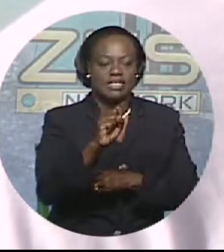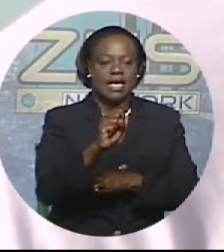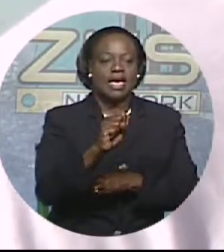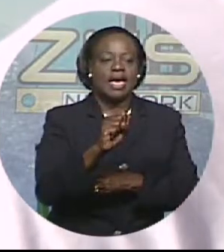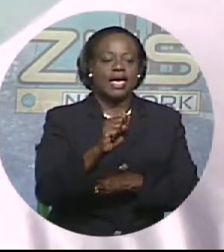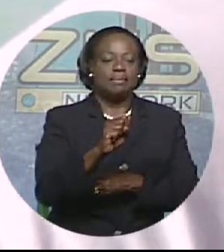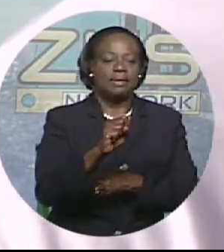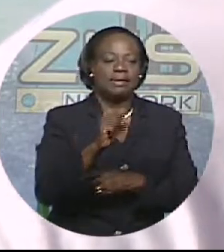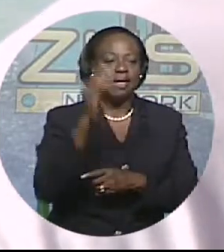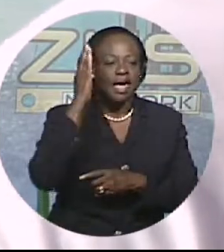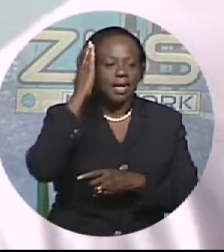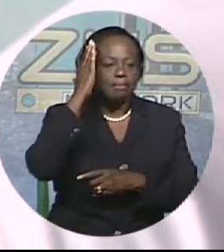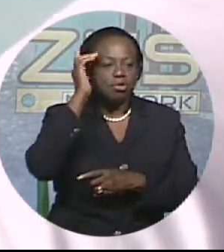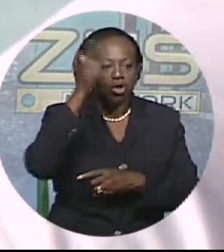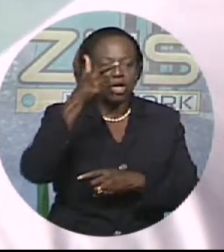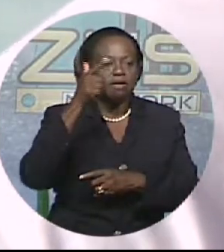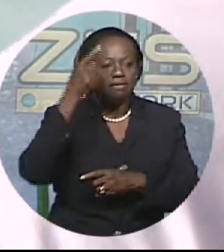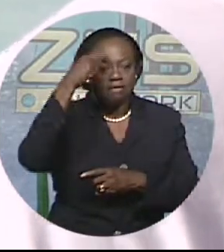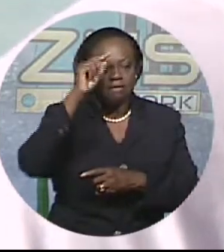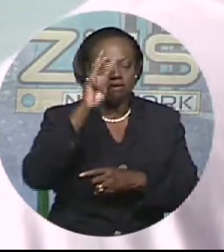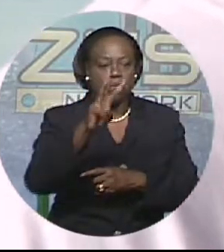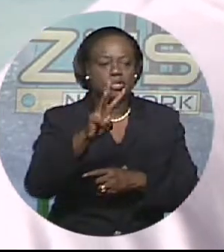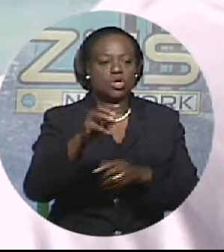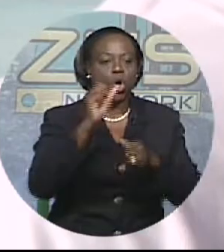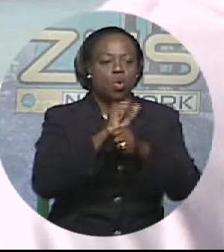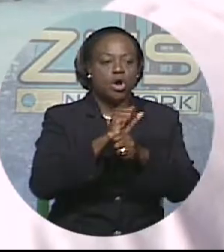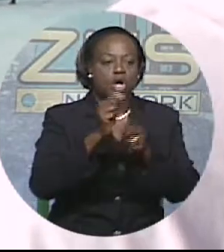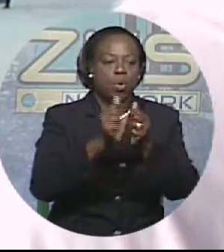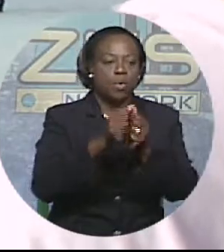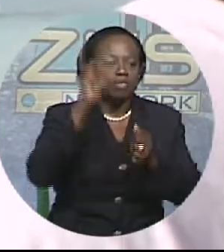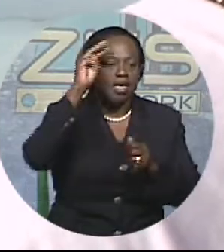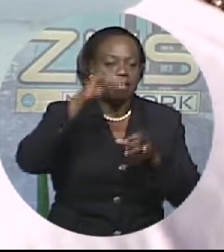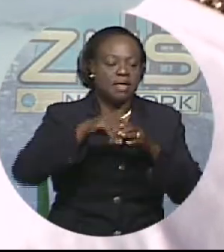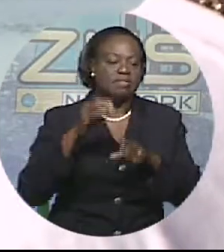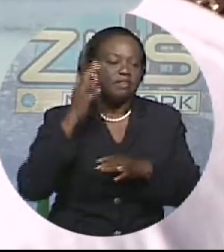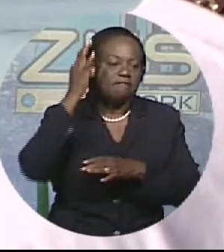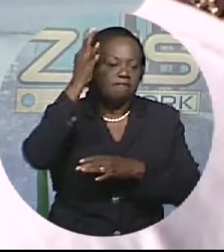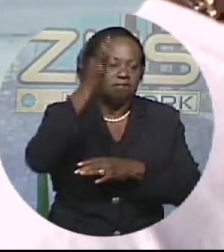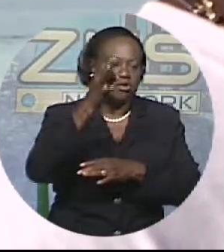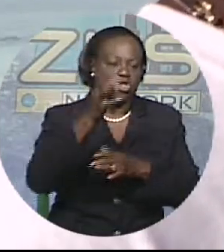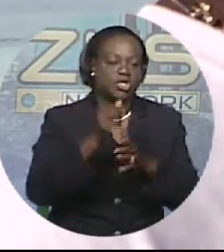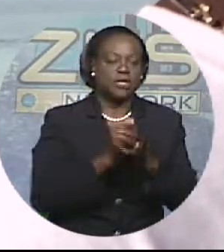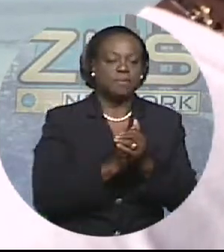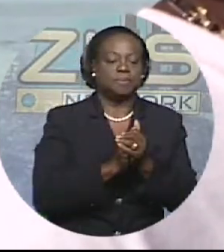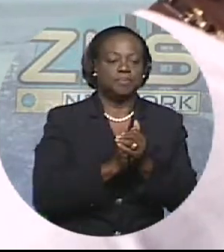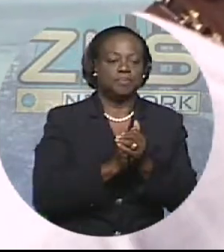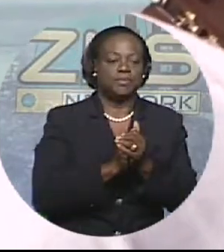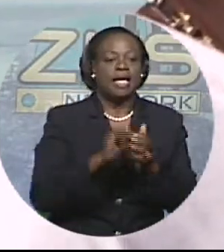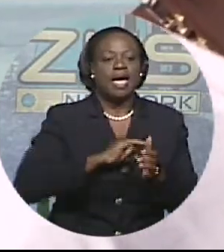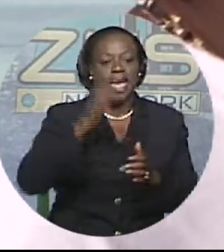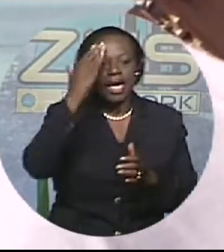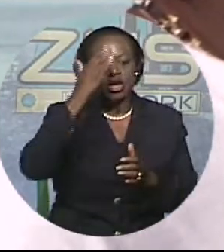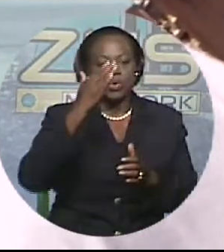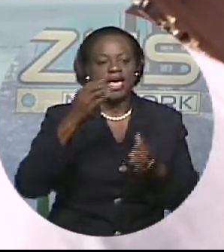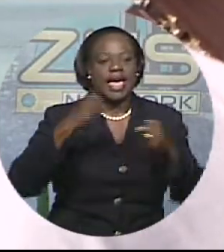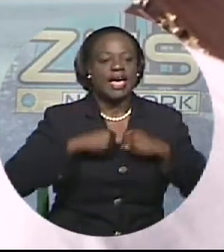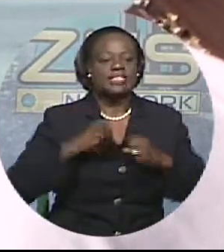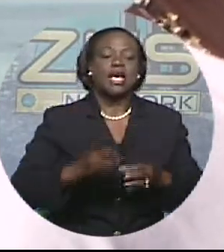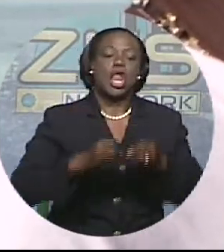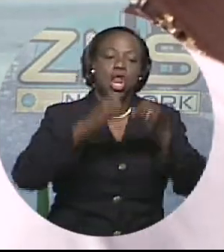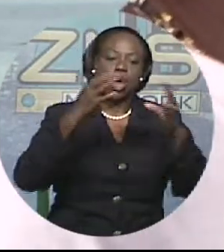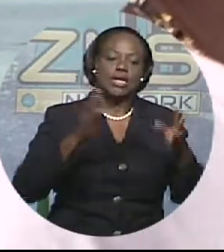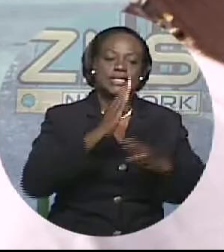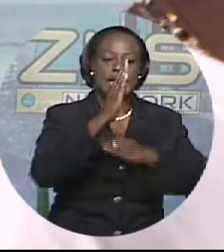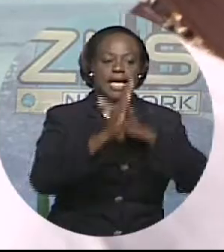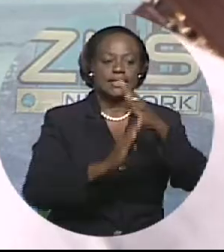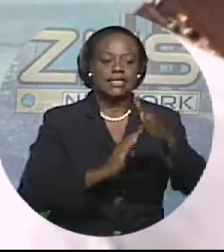representing my minister here in the capacity as consultant to regattas, and I know he has a lot on his hands, and he's bringing